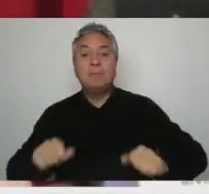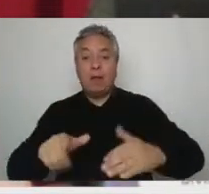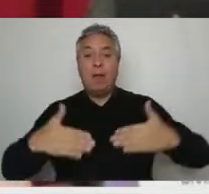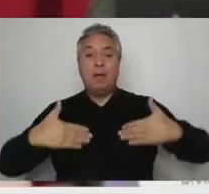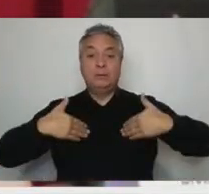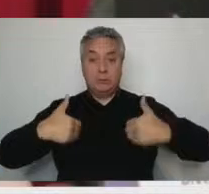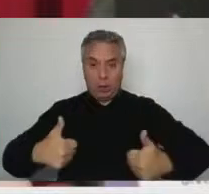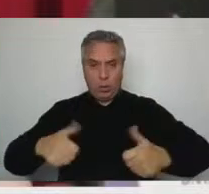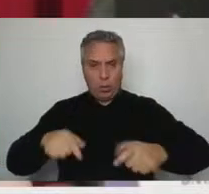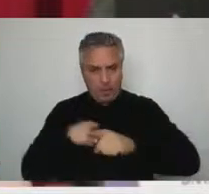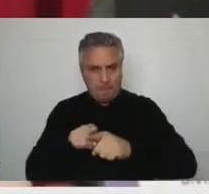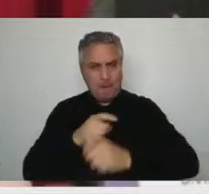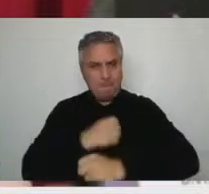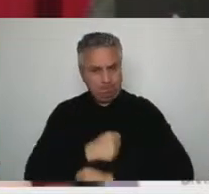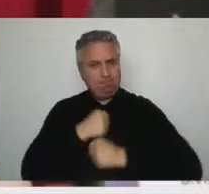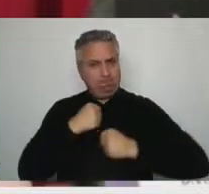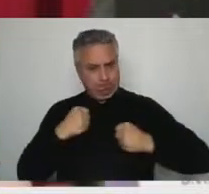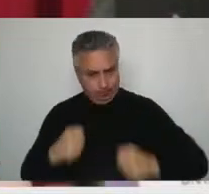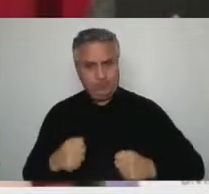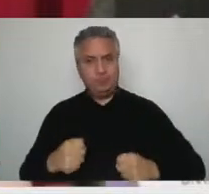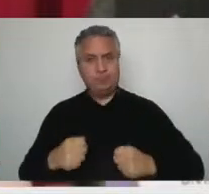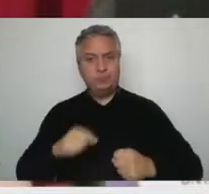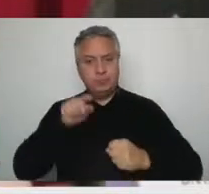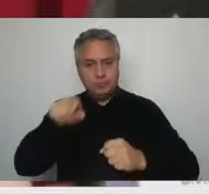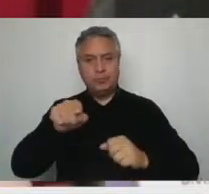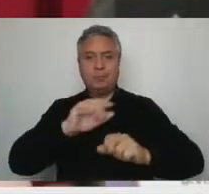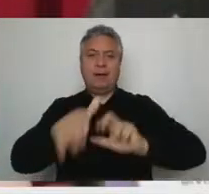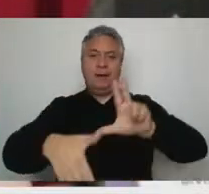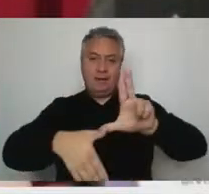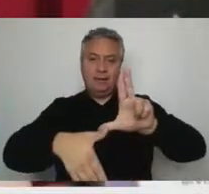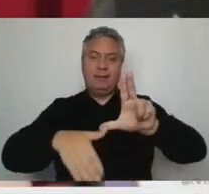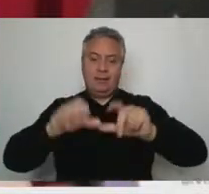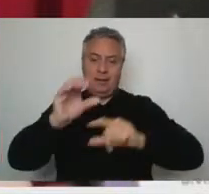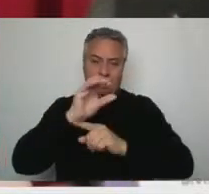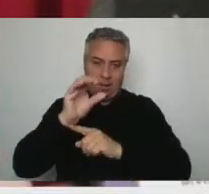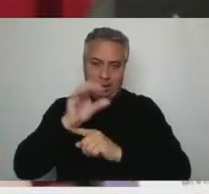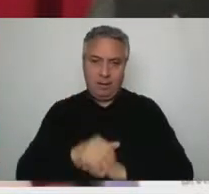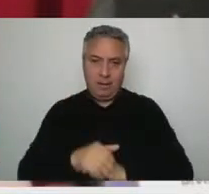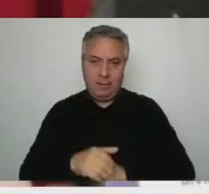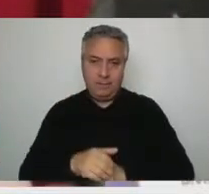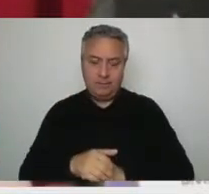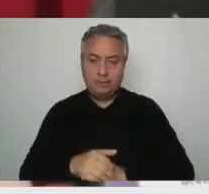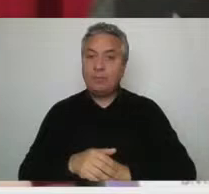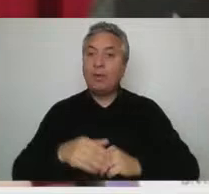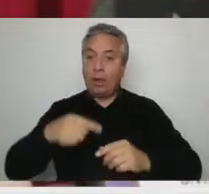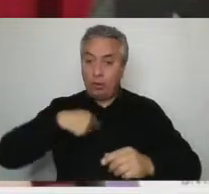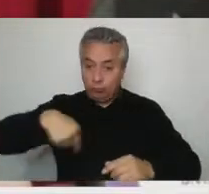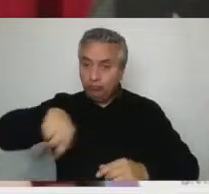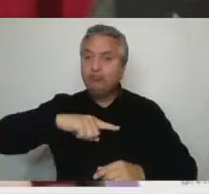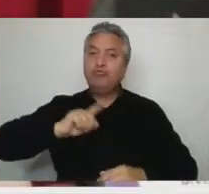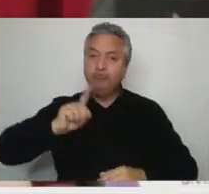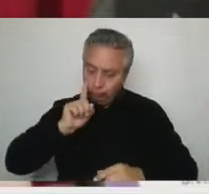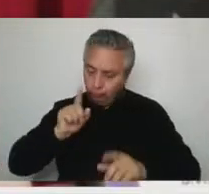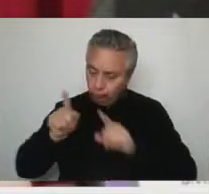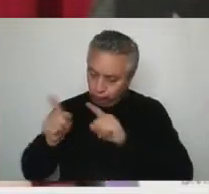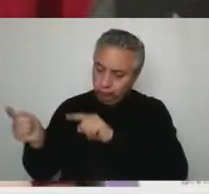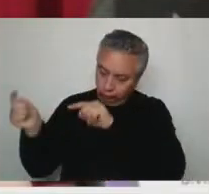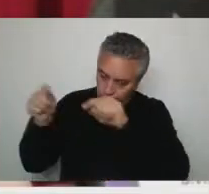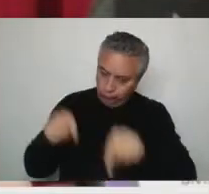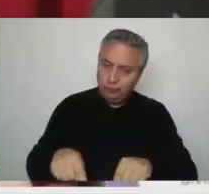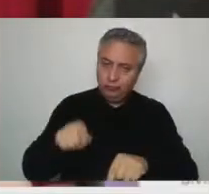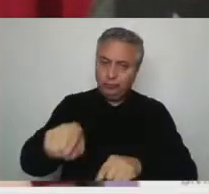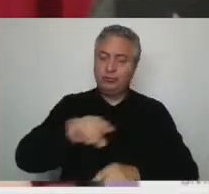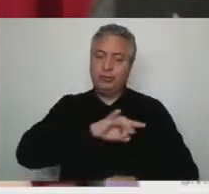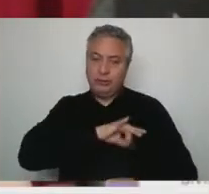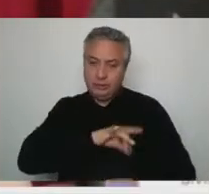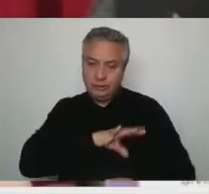System Health with Universal Coverage in Latin America and the Caribbean. In that project, we have the participation of Chile,